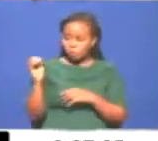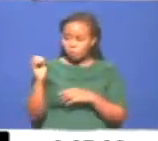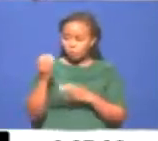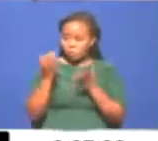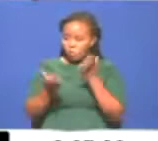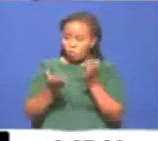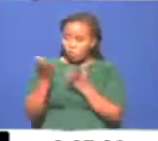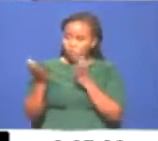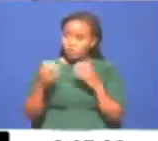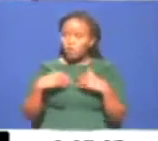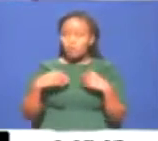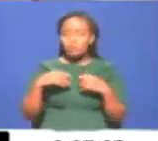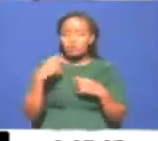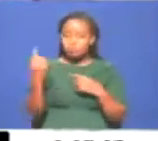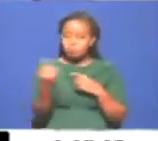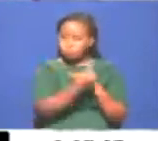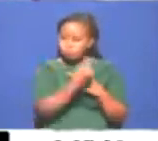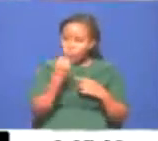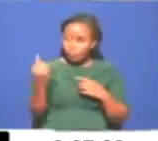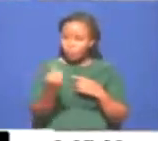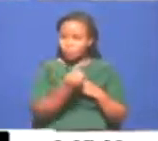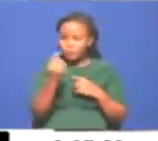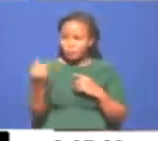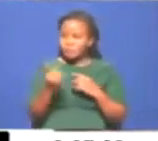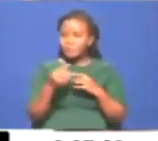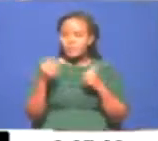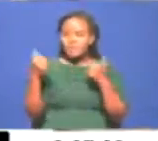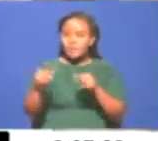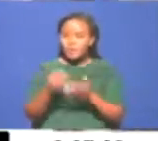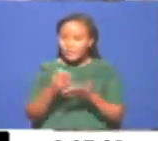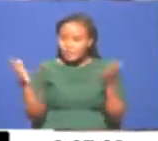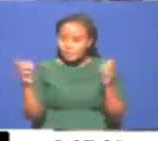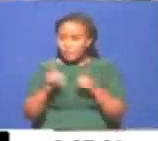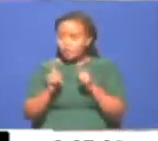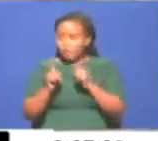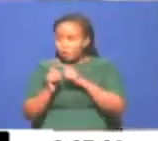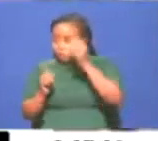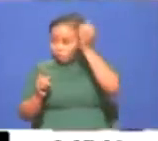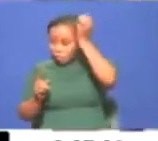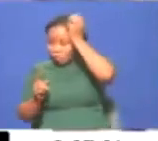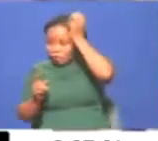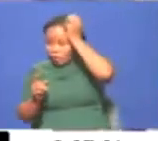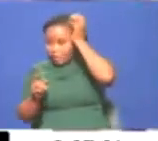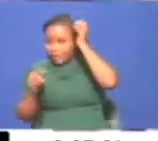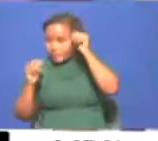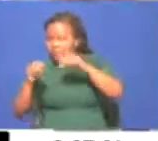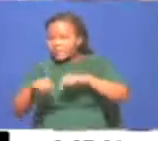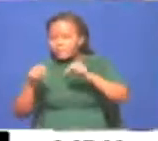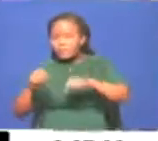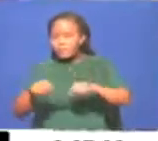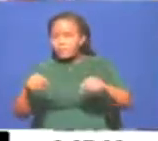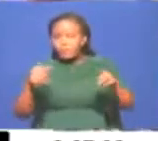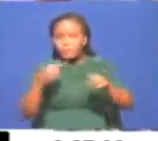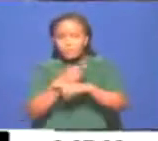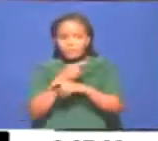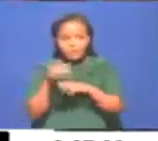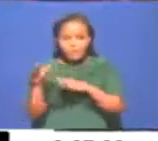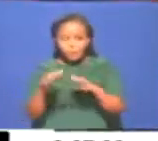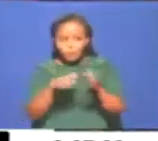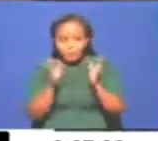float hapo ndani ya satan aside ambapo kichwa yako unaweza weka ika hivi. So unaweza ka upside